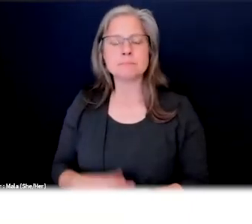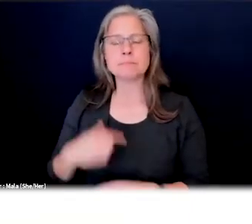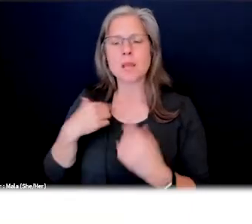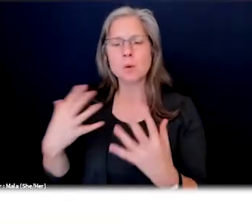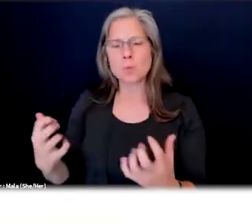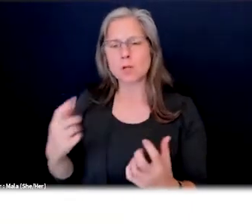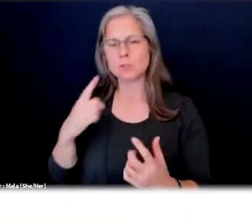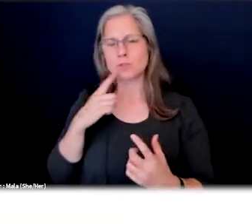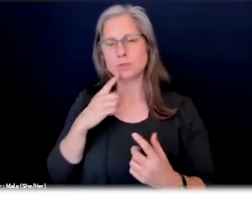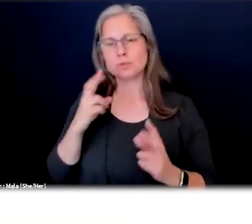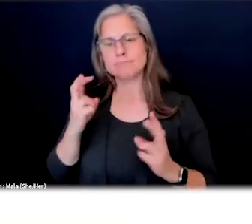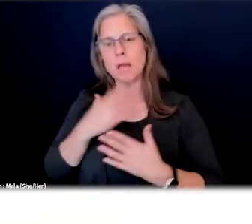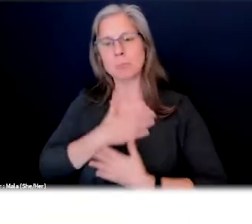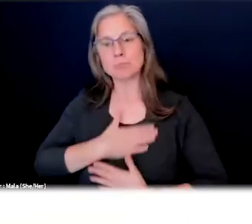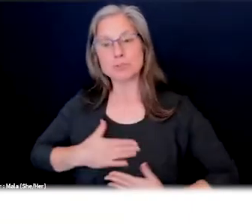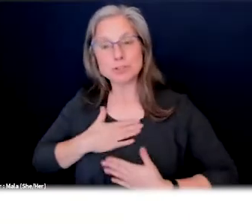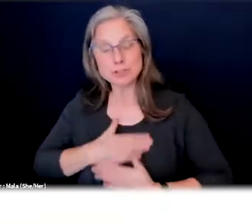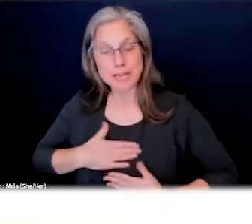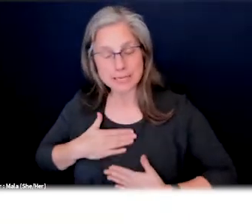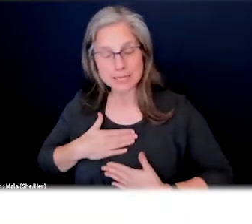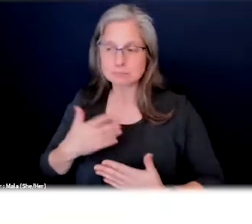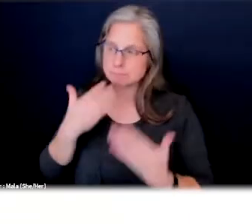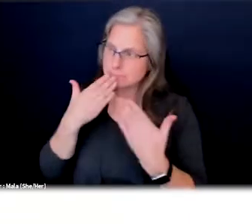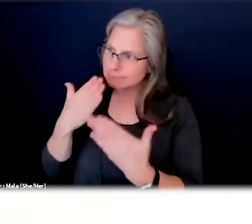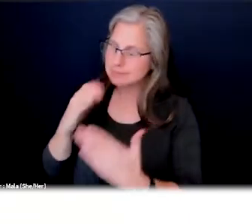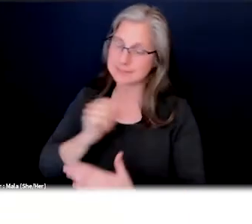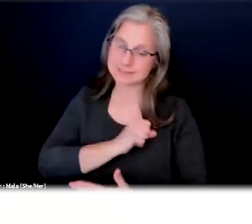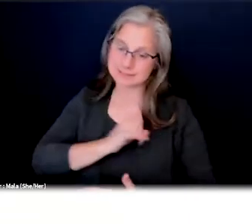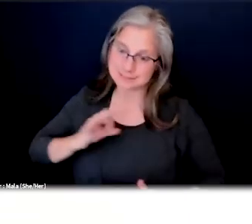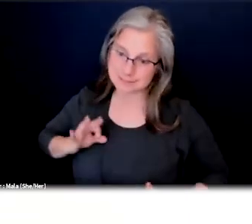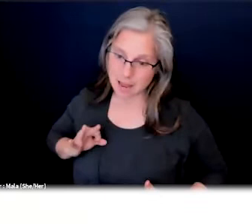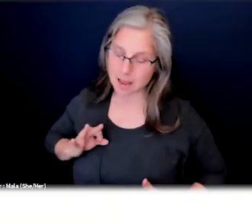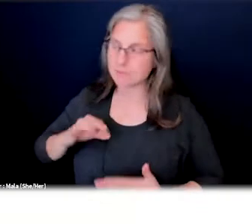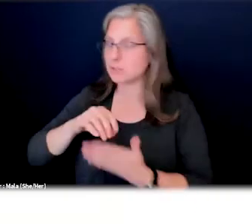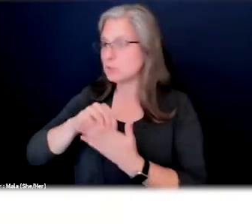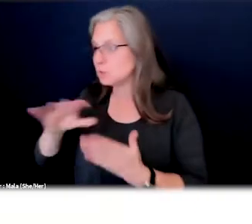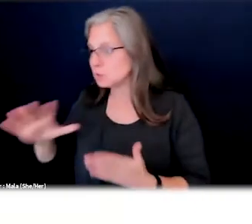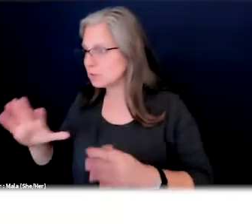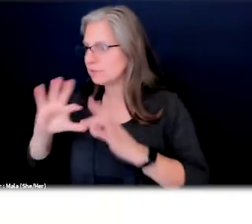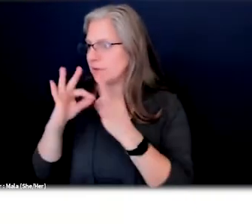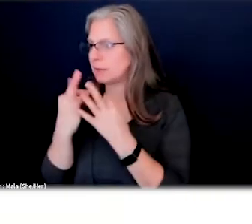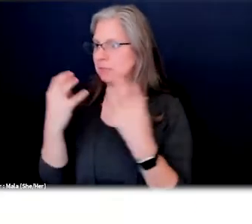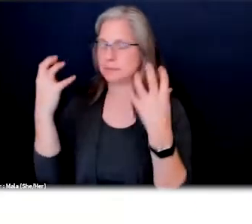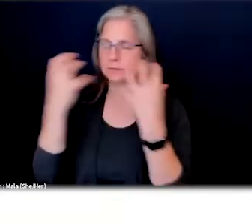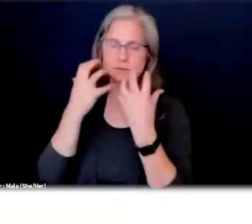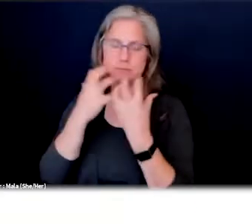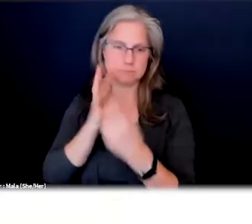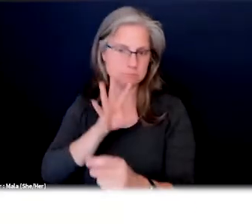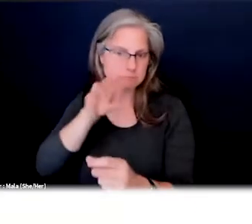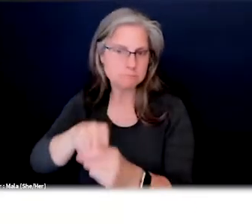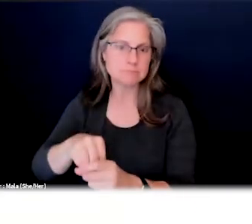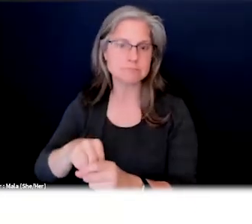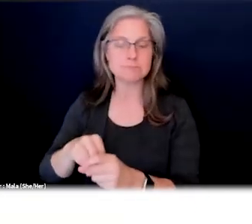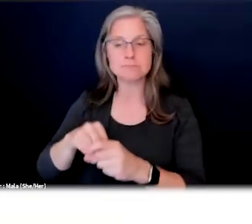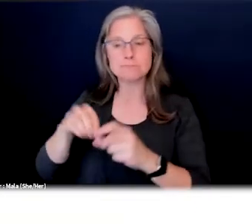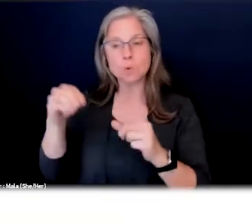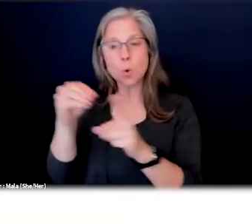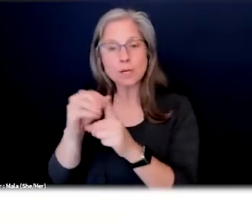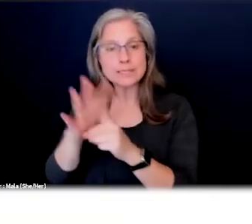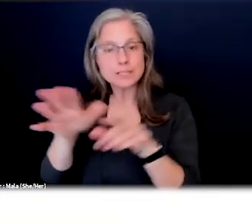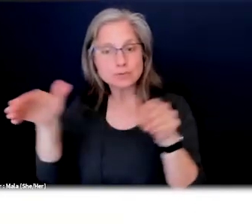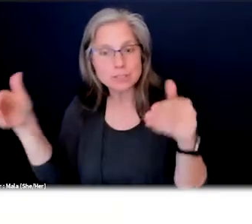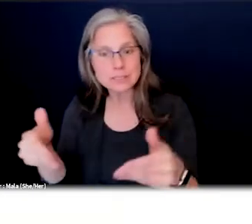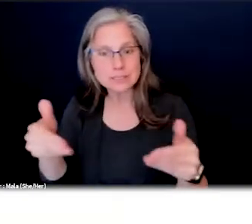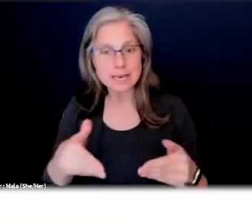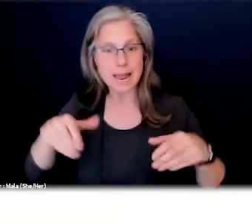really appreciate our school site staff as well as our students and families for participating in orientation activities that have been taking